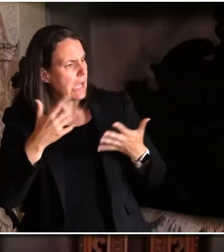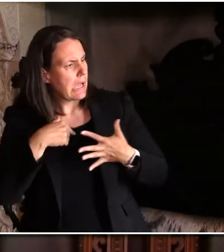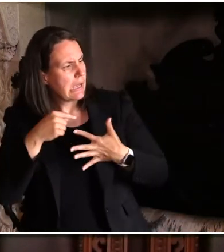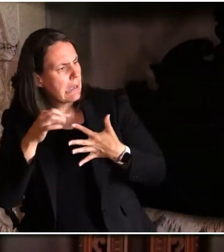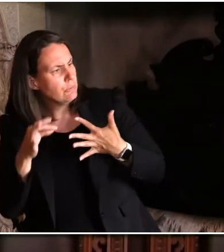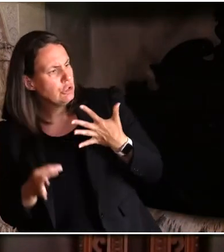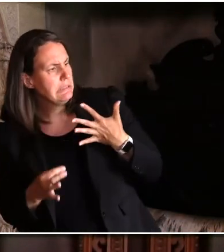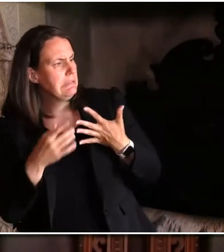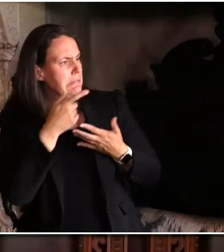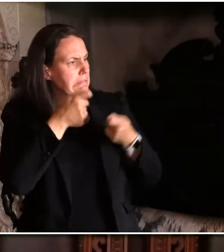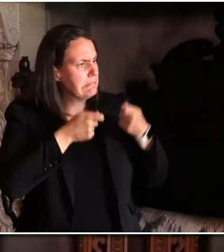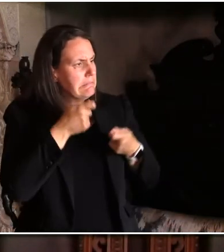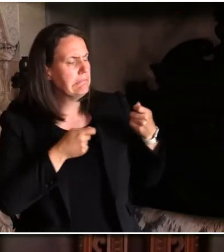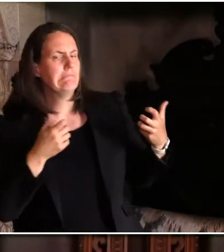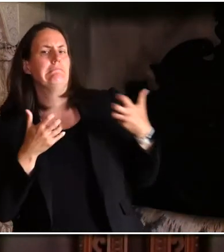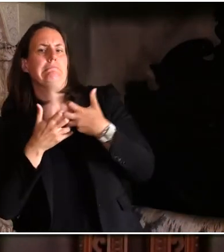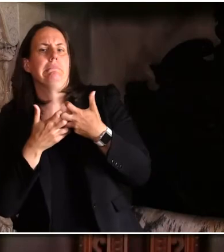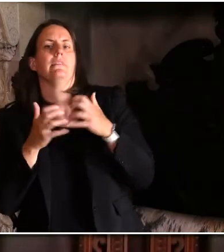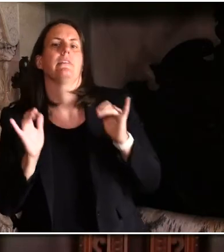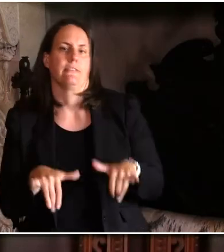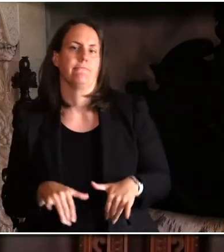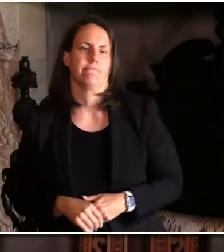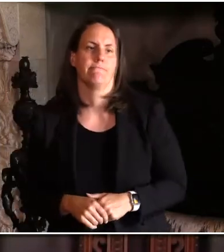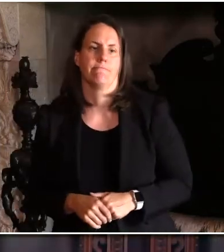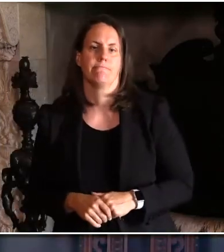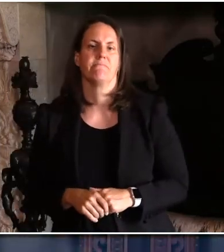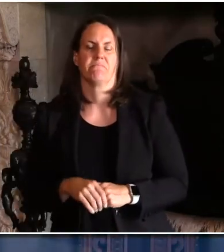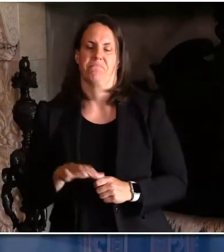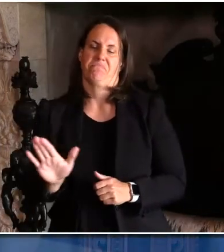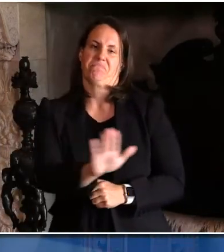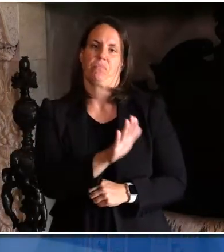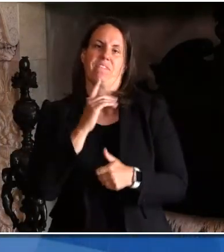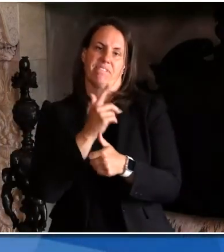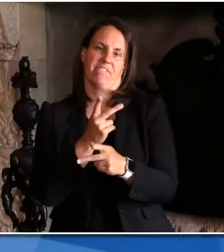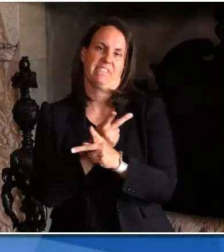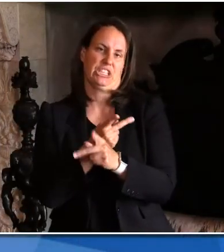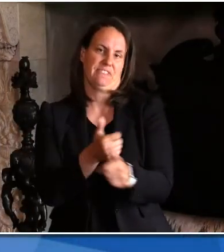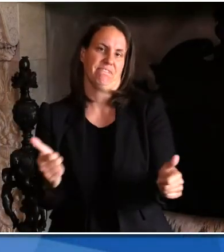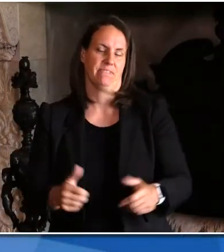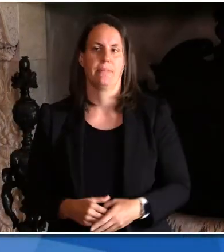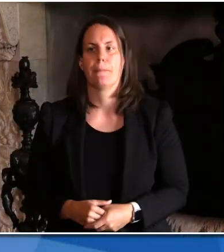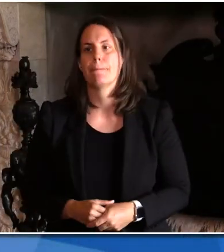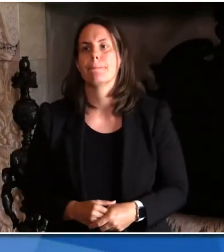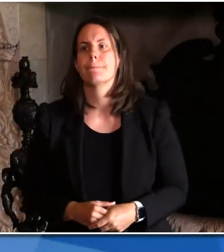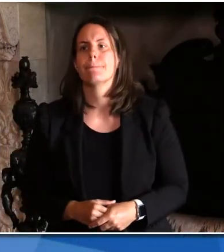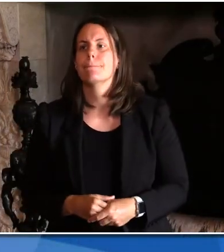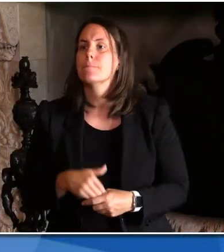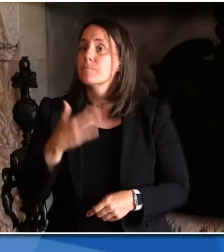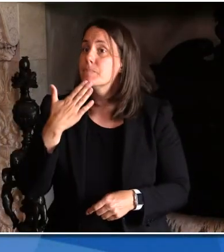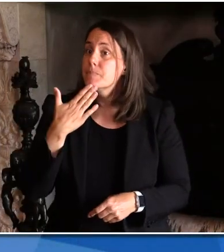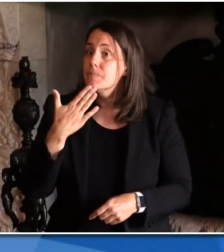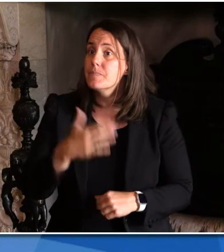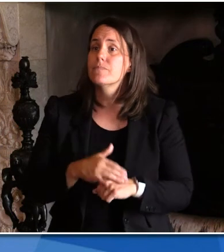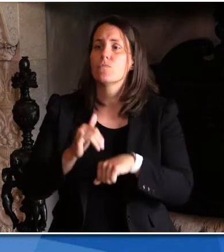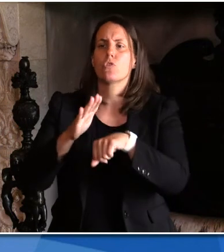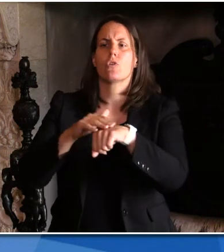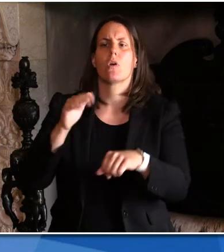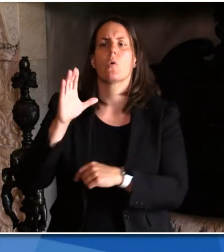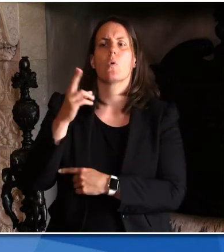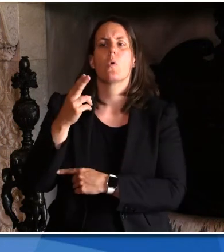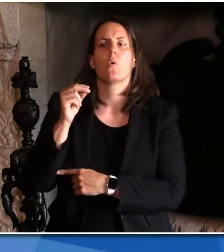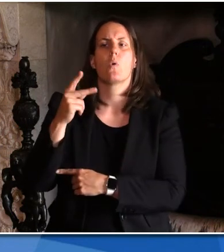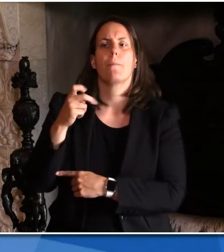the school districts will be able to figure this out. Thank you, Derica. Now to Hope Kerwin from Wisconsin Public Radio.